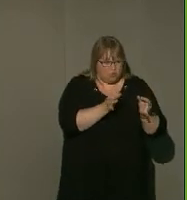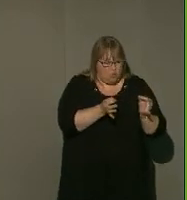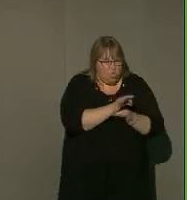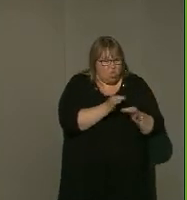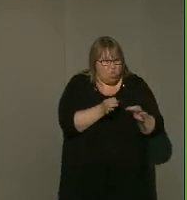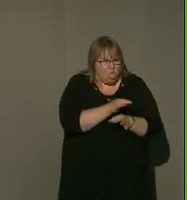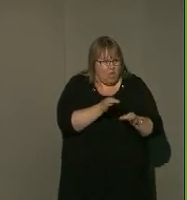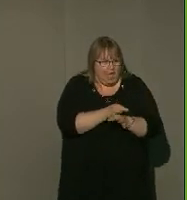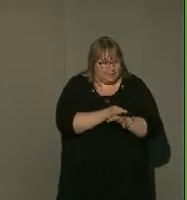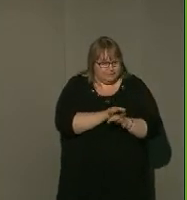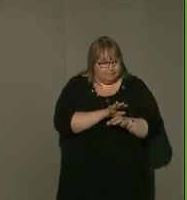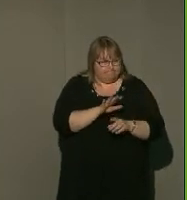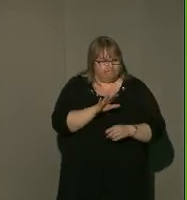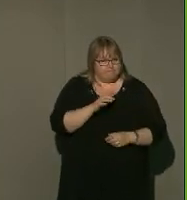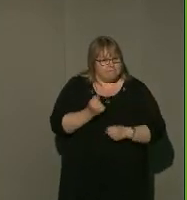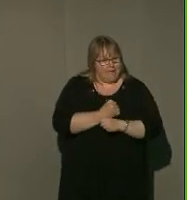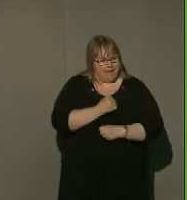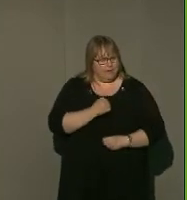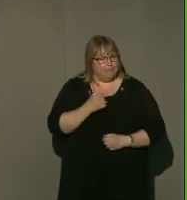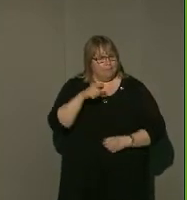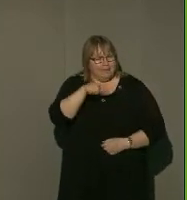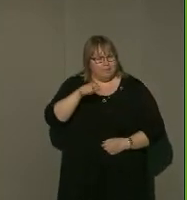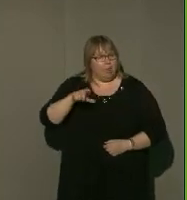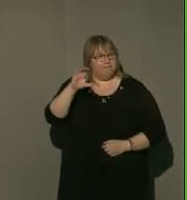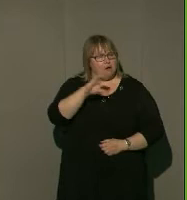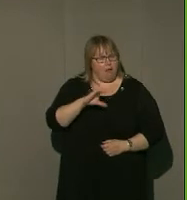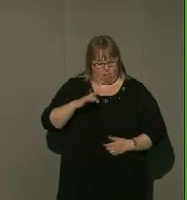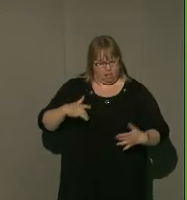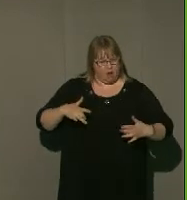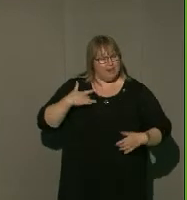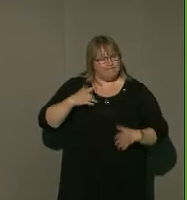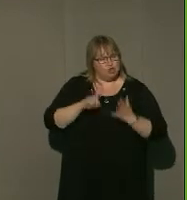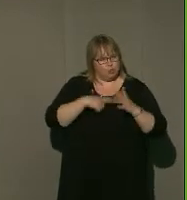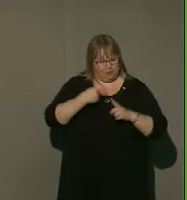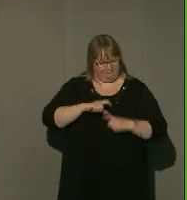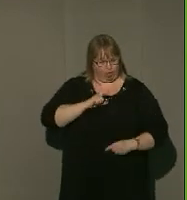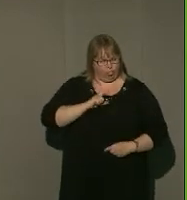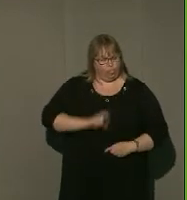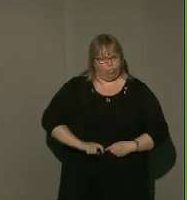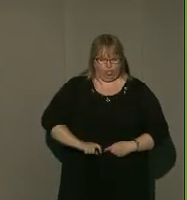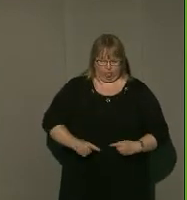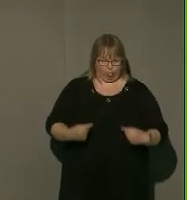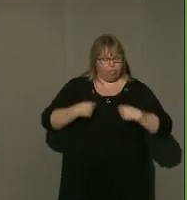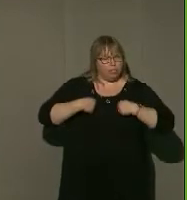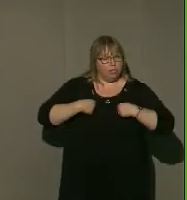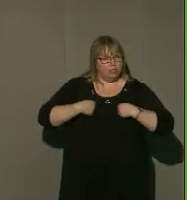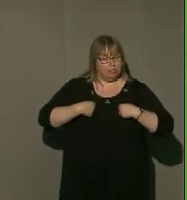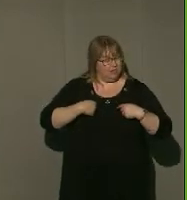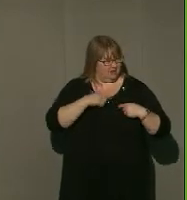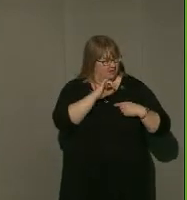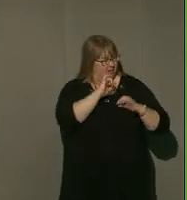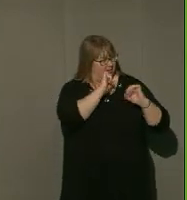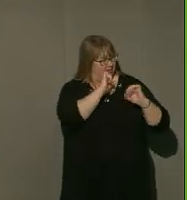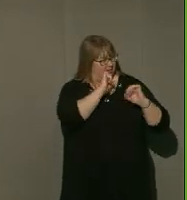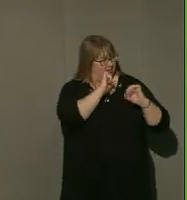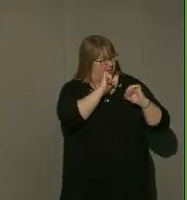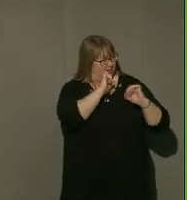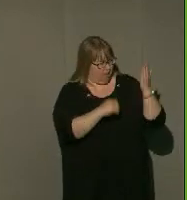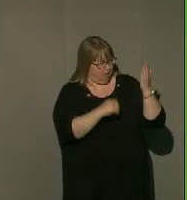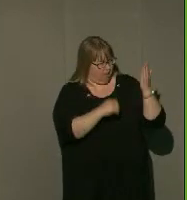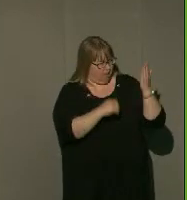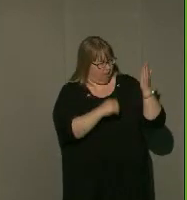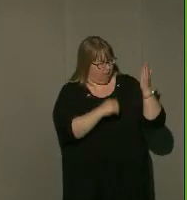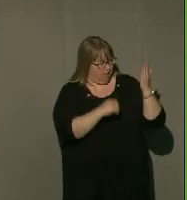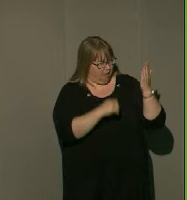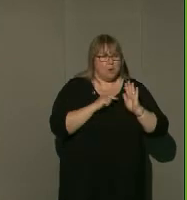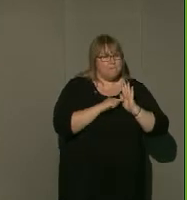intimidate people of colour in the UK. And, you know, it's very clear what's going on, as set out by the motion,